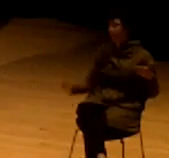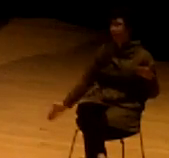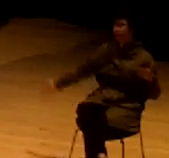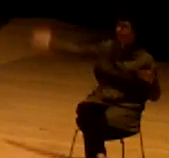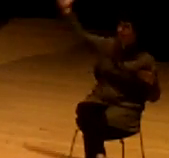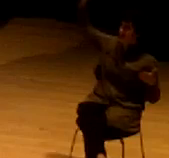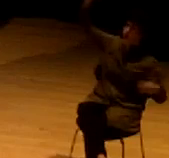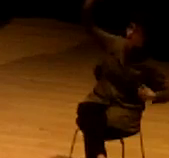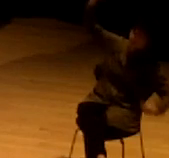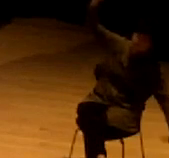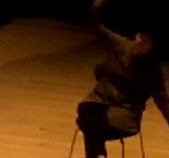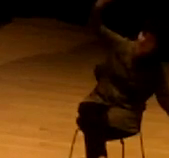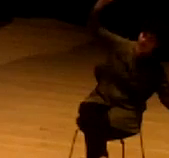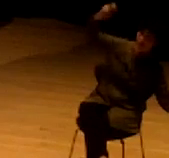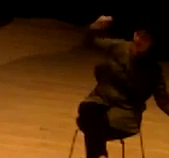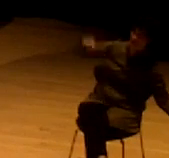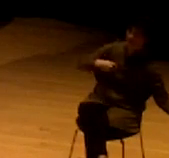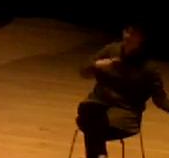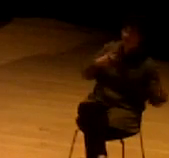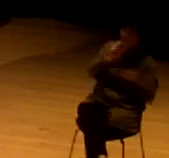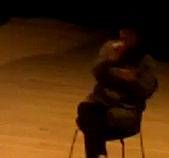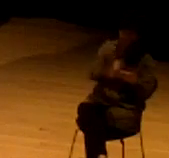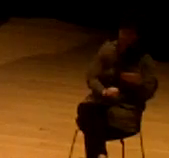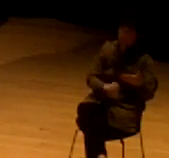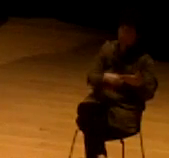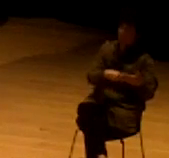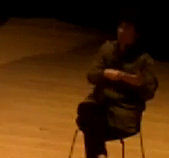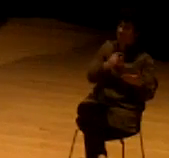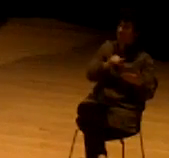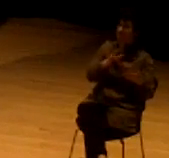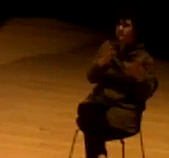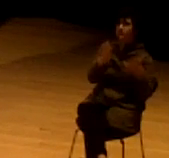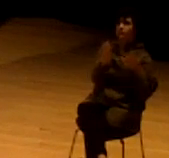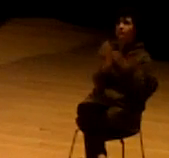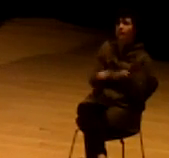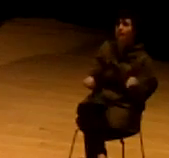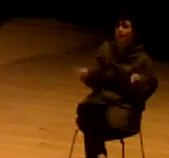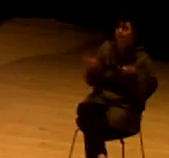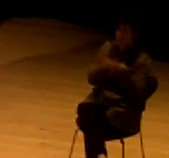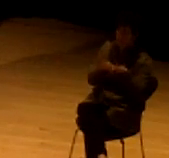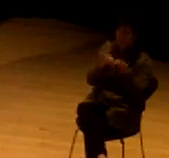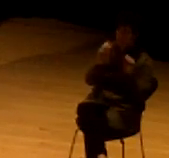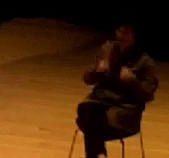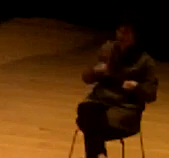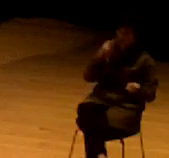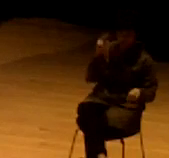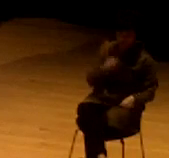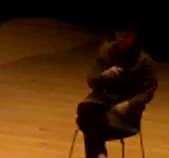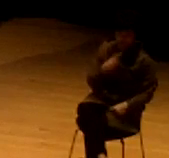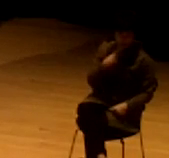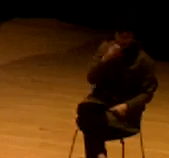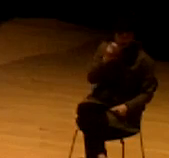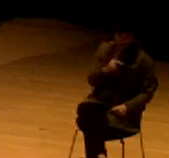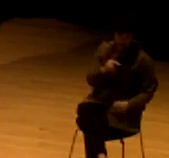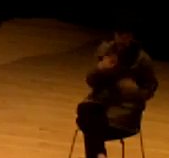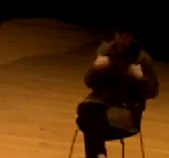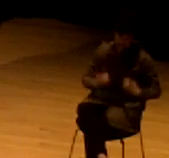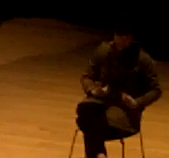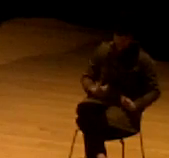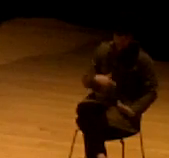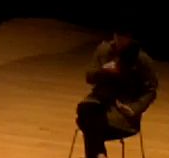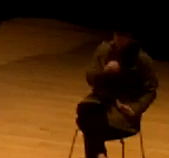rhythm. He tells you what the character's emotional life is based on the way he writes the lines, right?